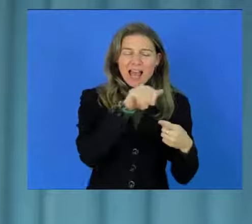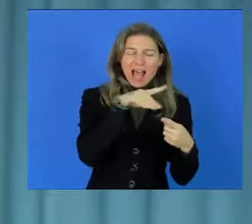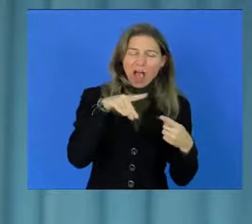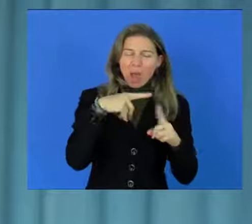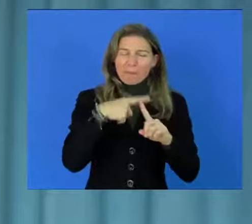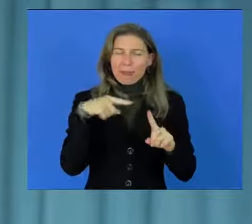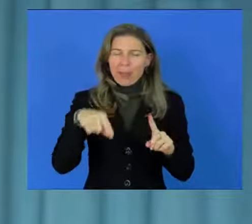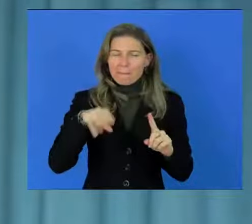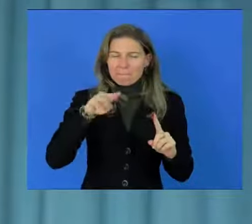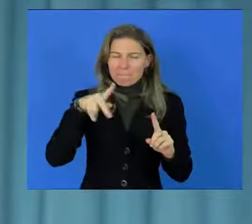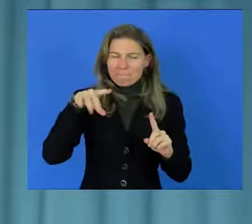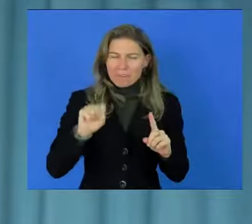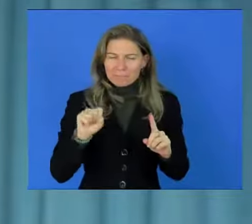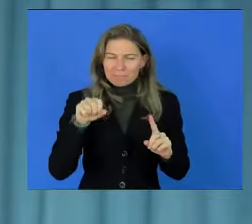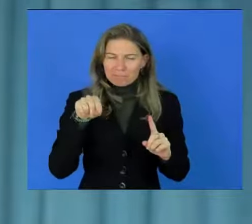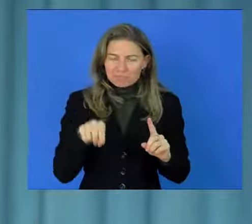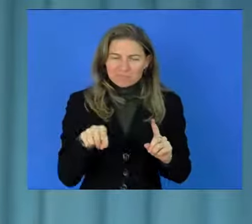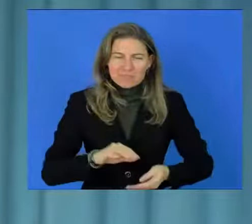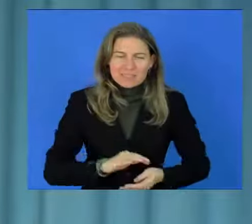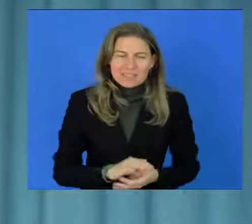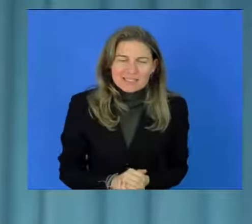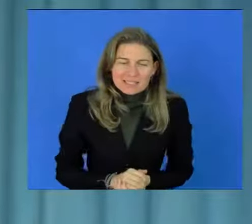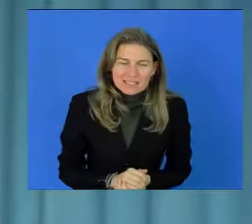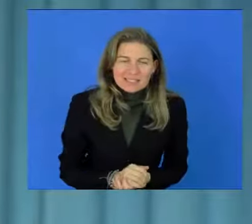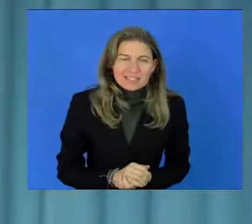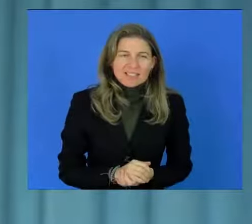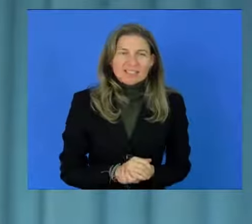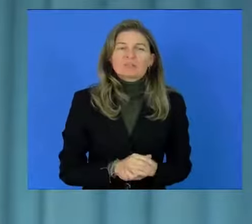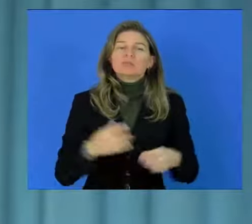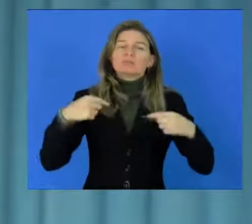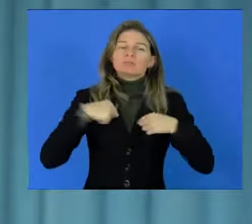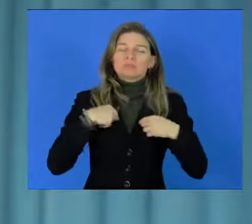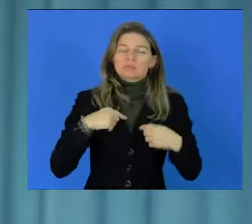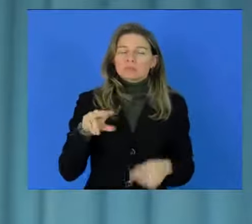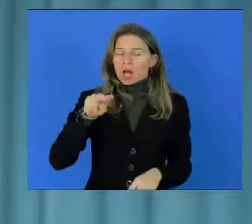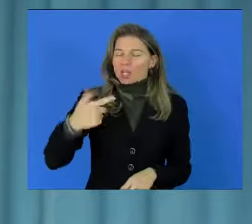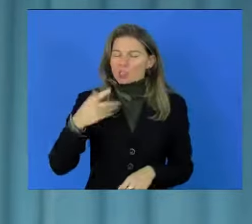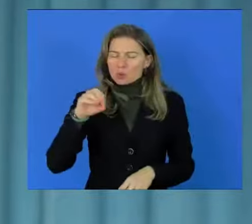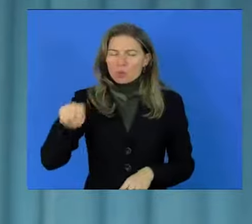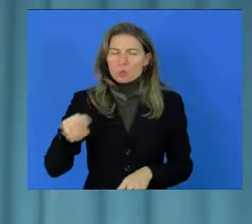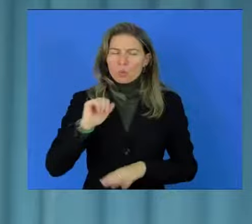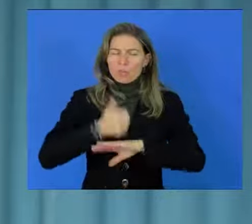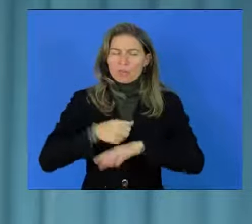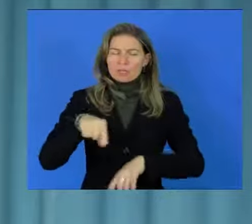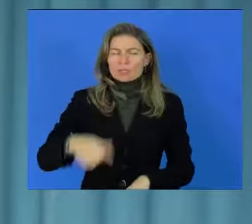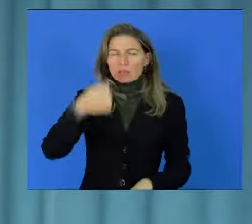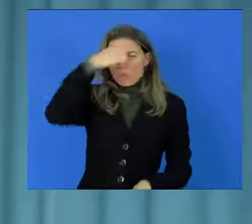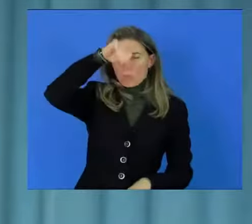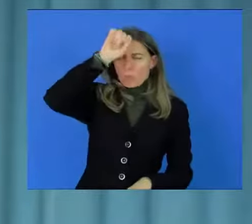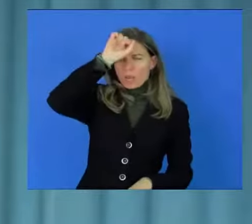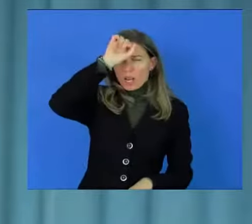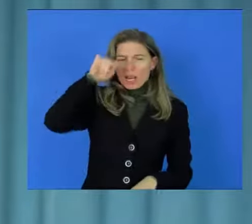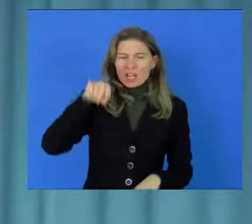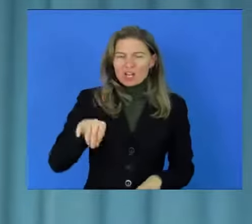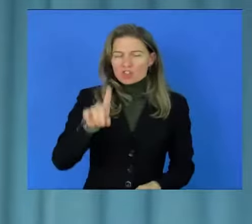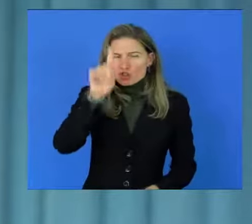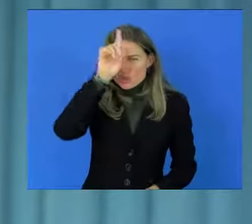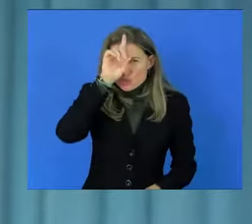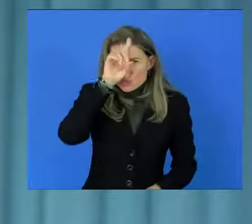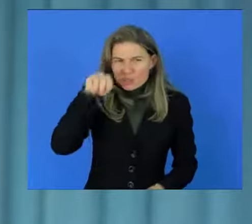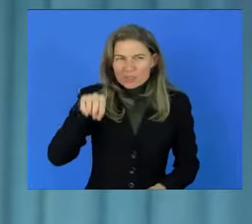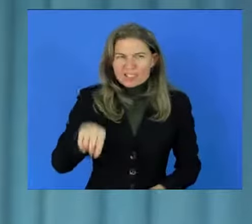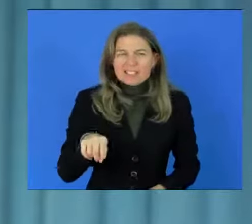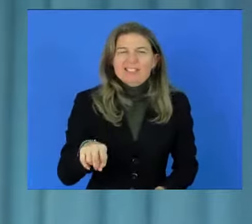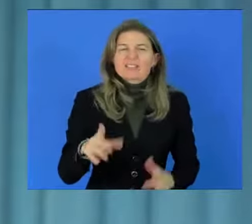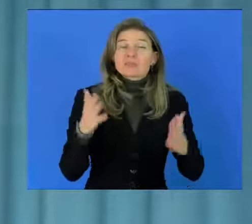of Sozialhelden e.V., a non-profit organization based in Berlin, Germany. I'm the co-founder also of Waymap.org, which you might